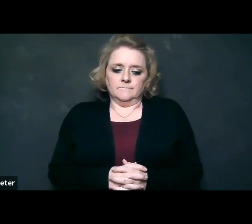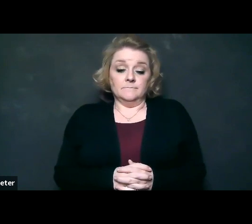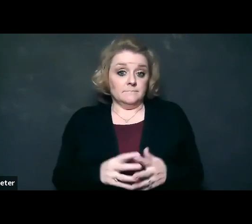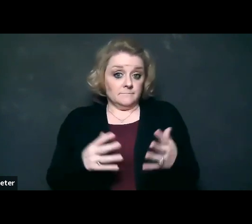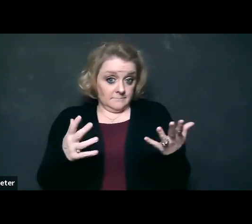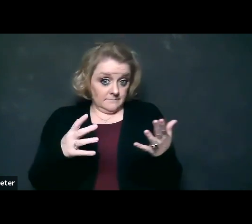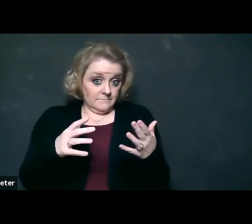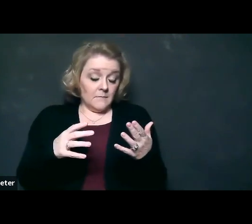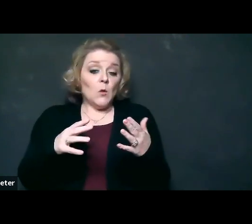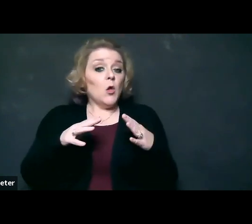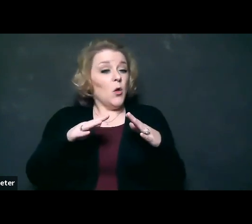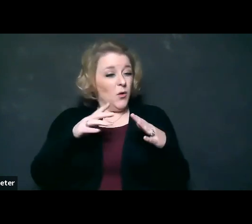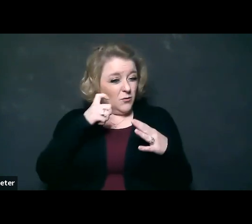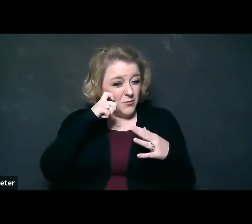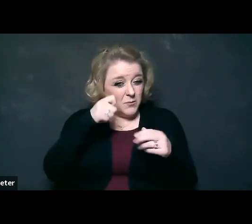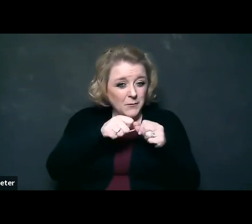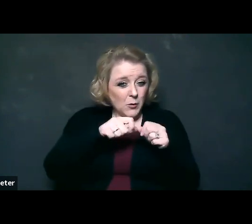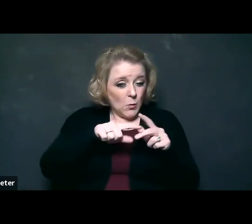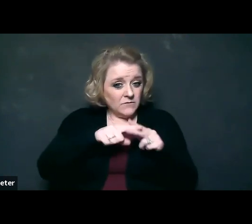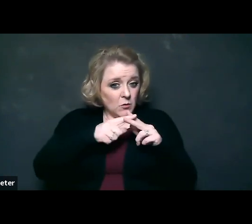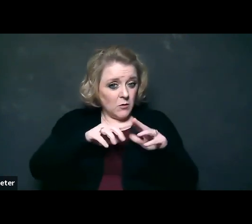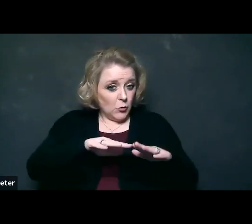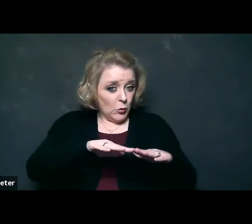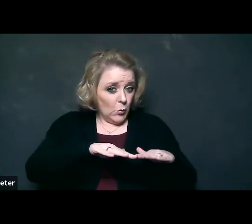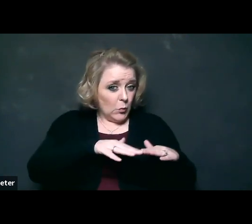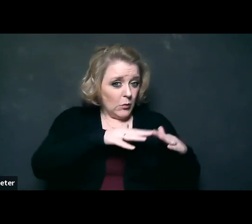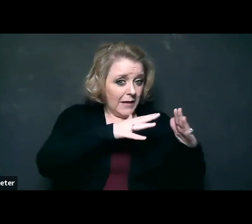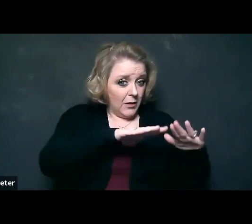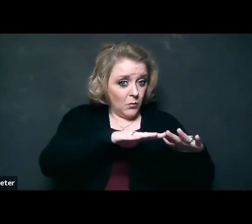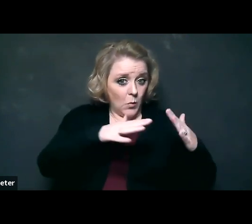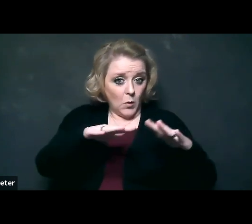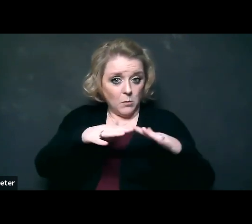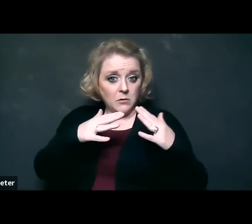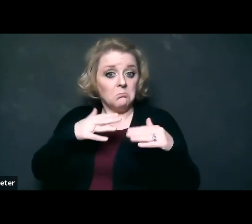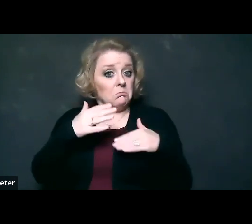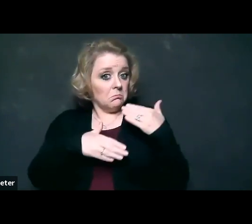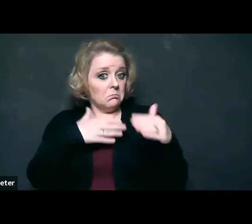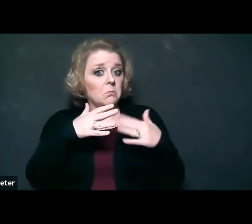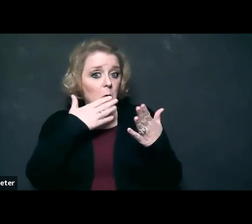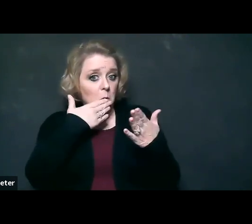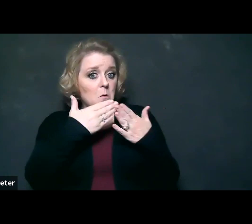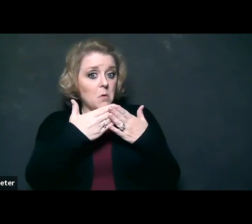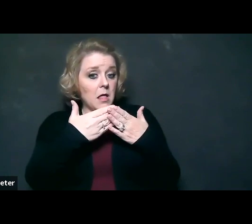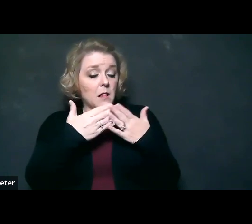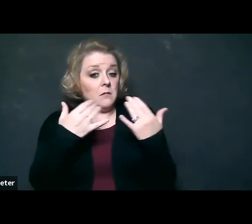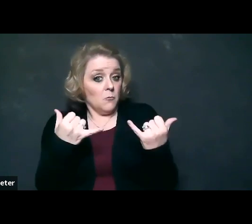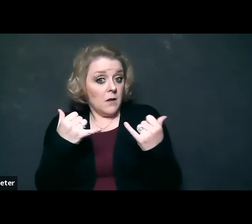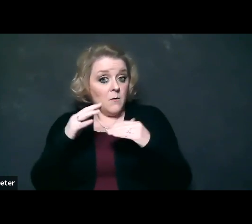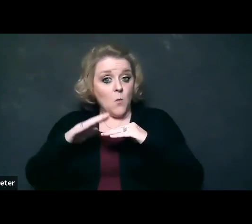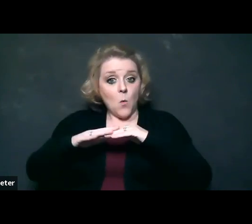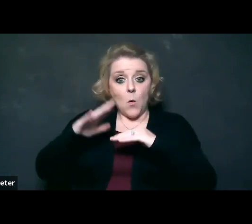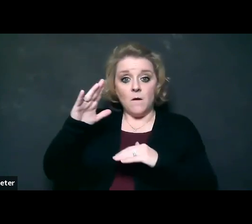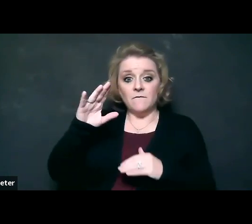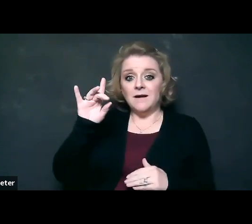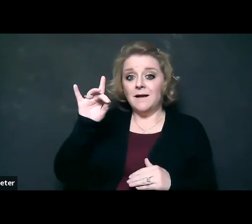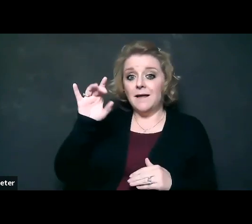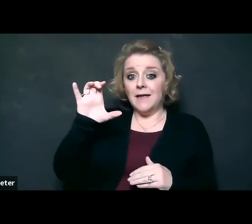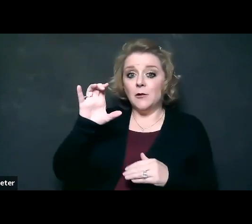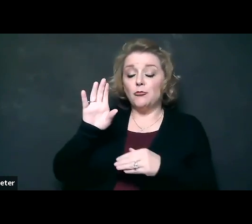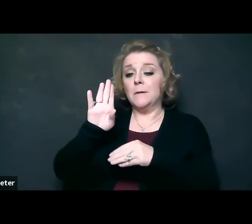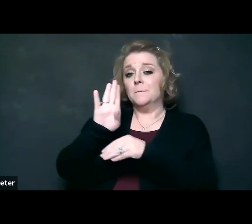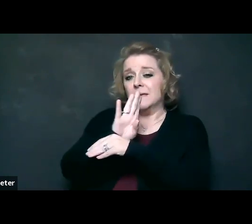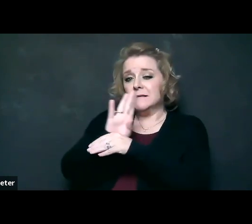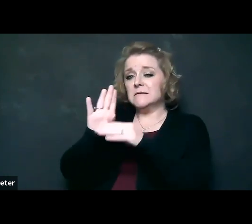reopening is going very well. We have more than 800 businesses that have, or organizations that